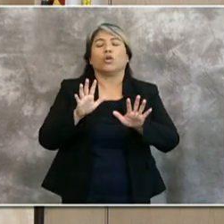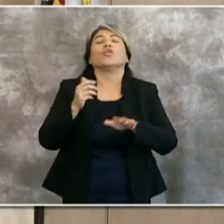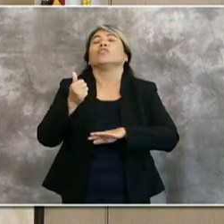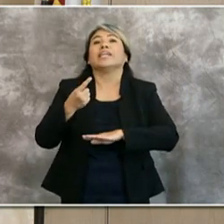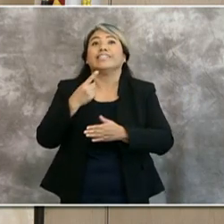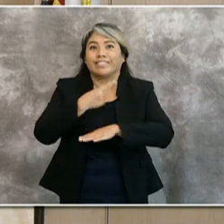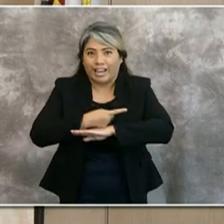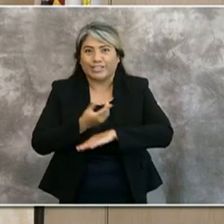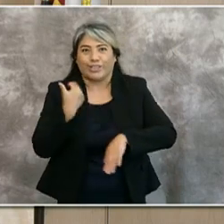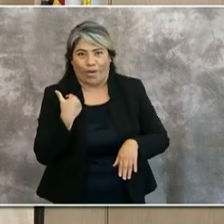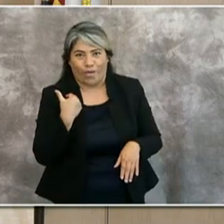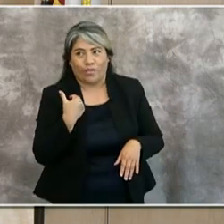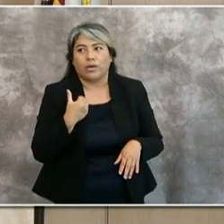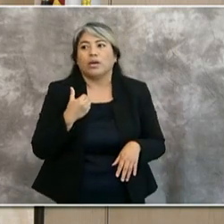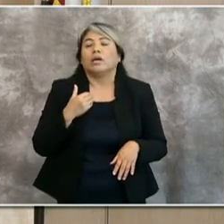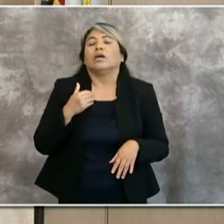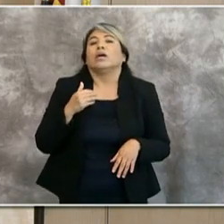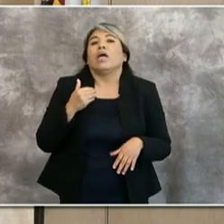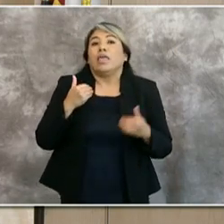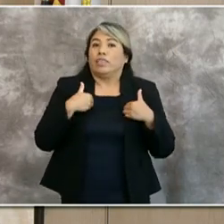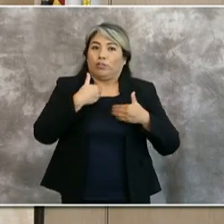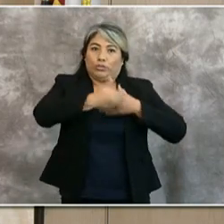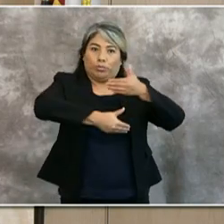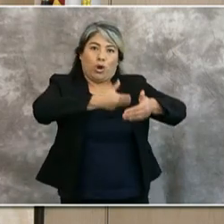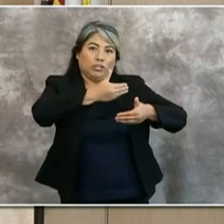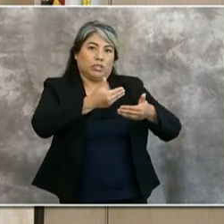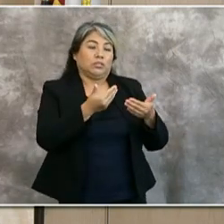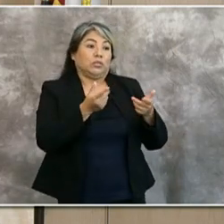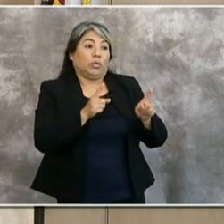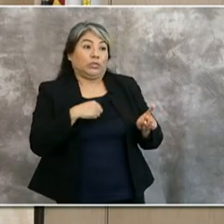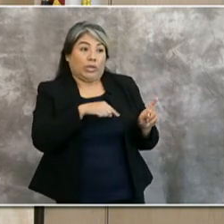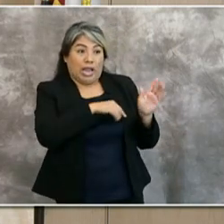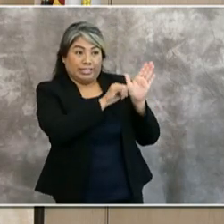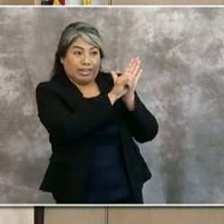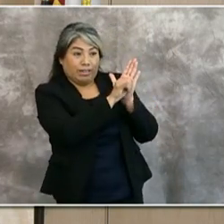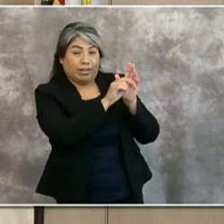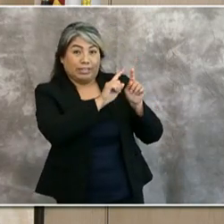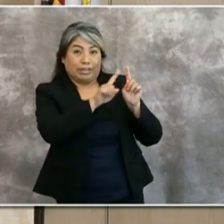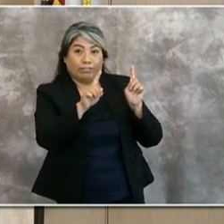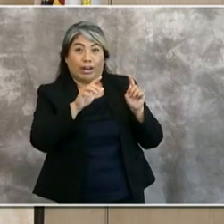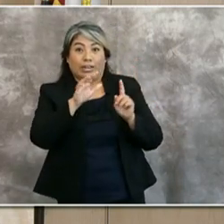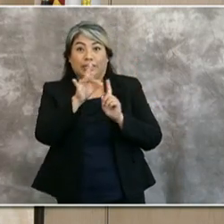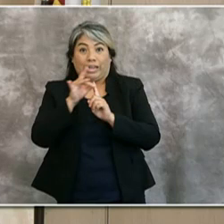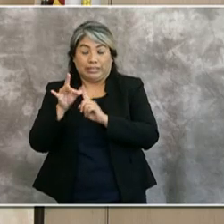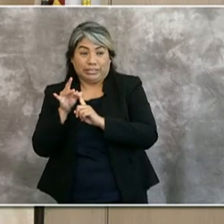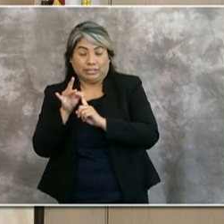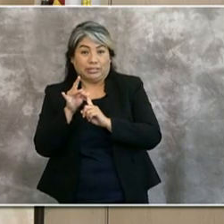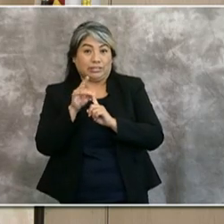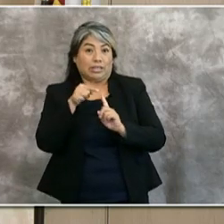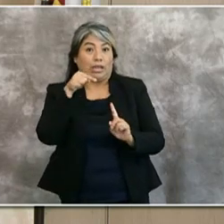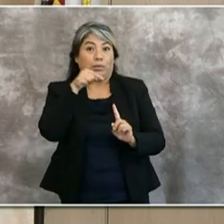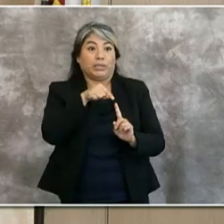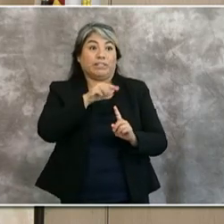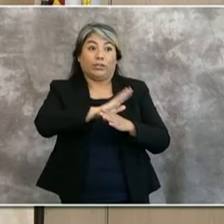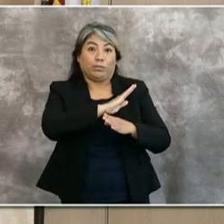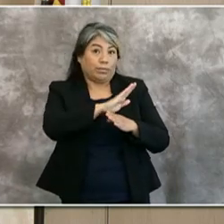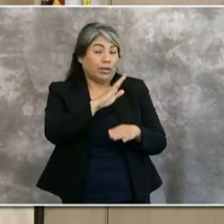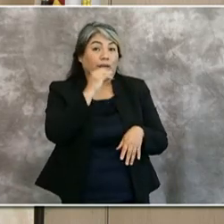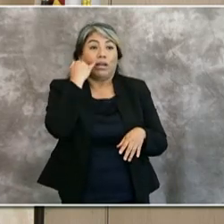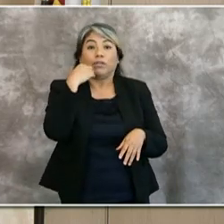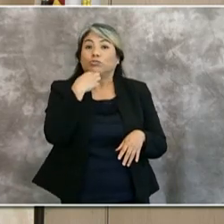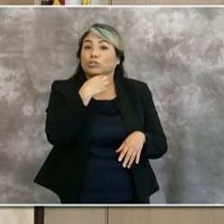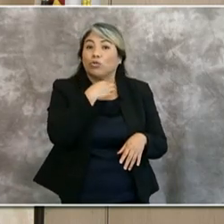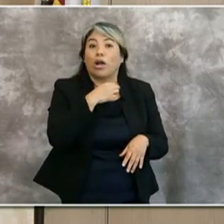days ago. There's a process. Once we identify different cases at a particular business, whether